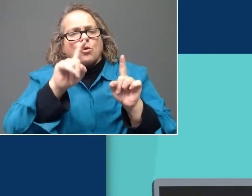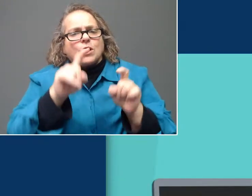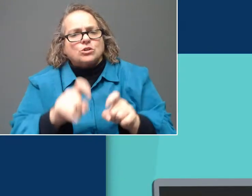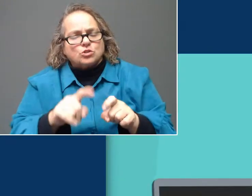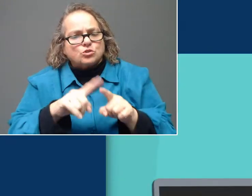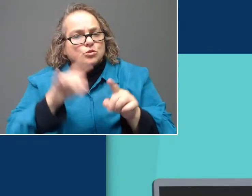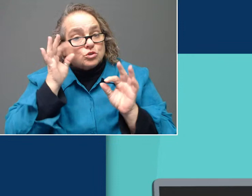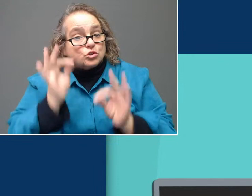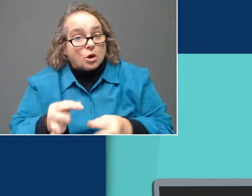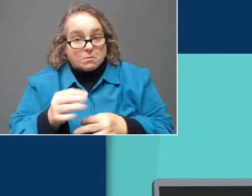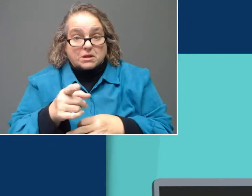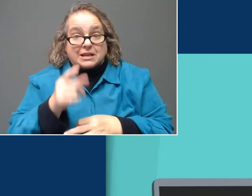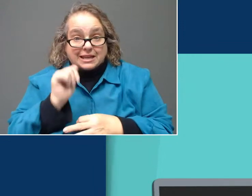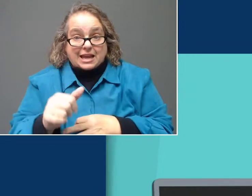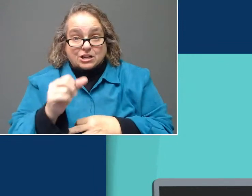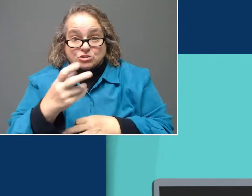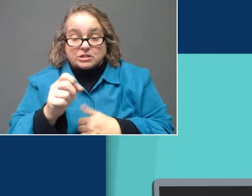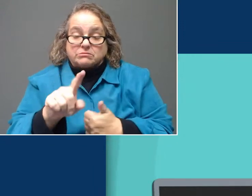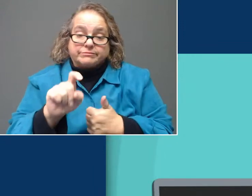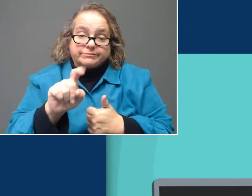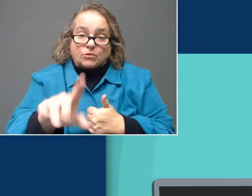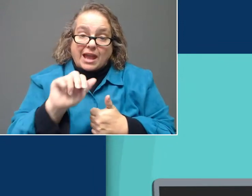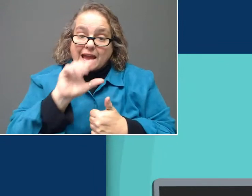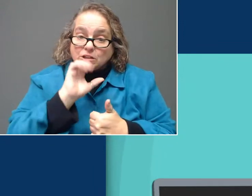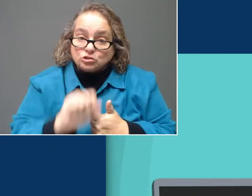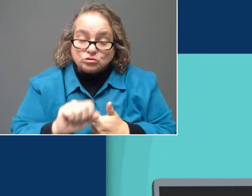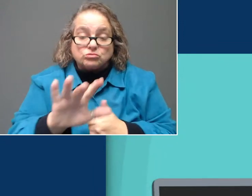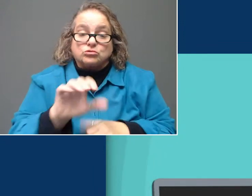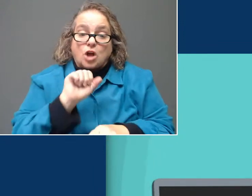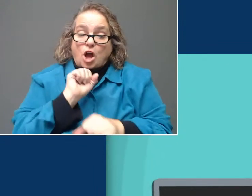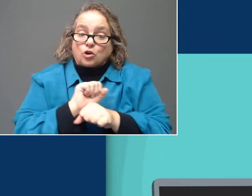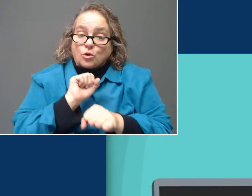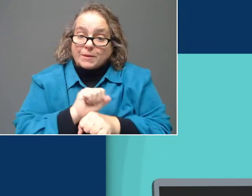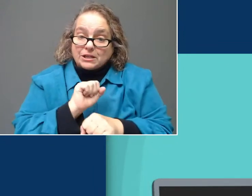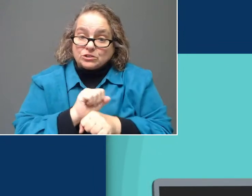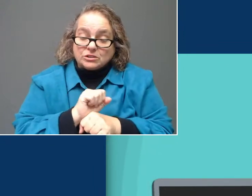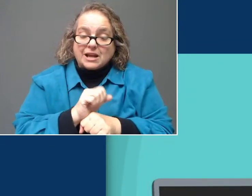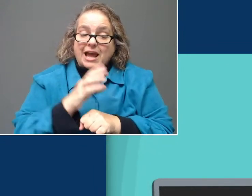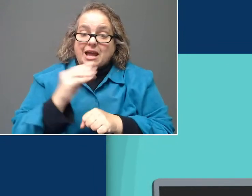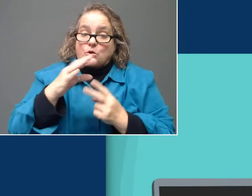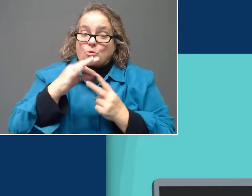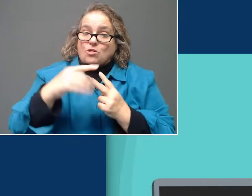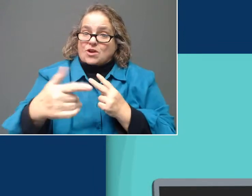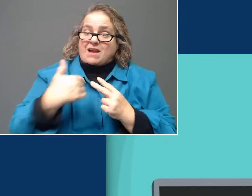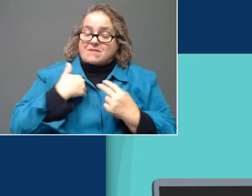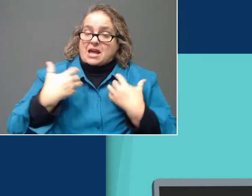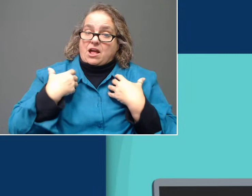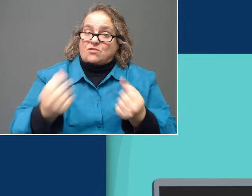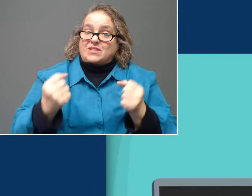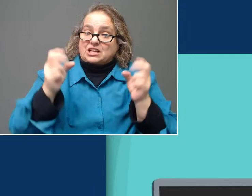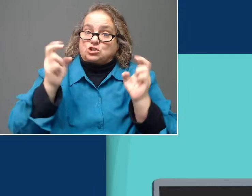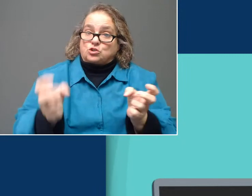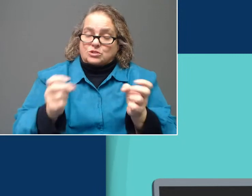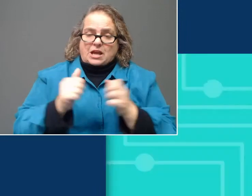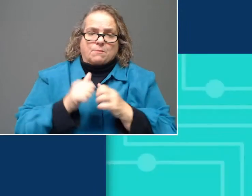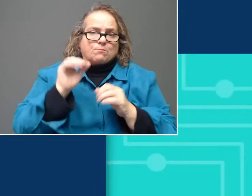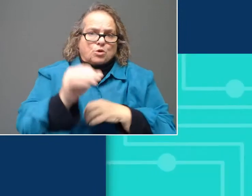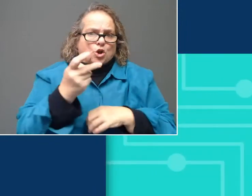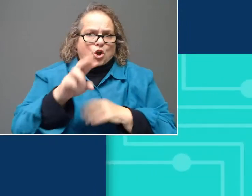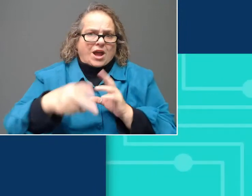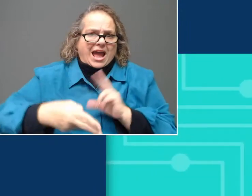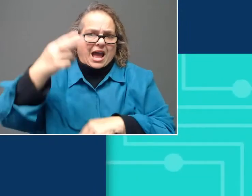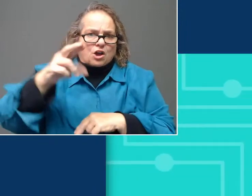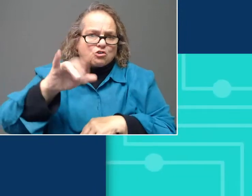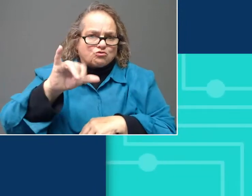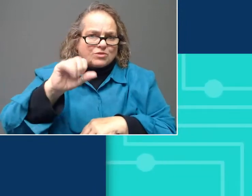eligibility status, such as age, occupation, and whether she has certain health issues that put her at high risk if she gets